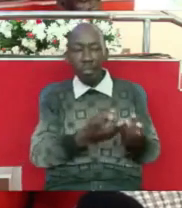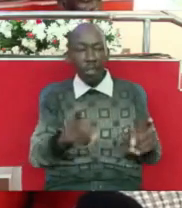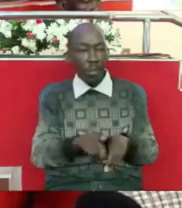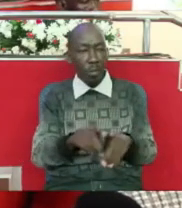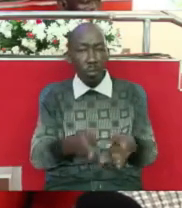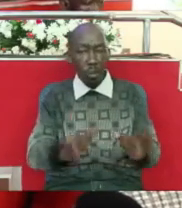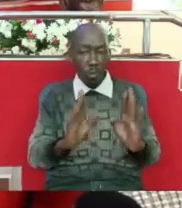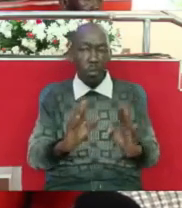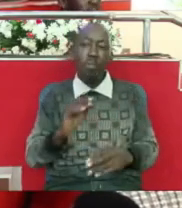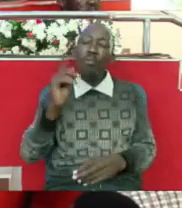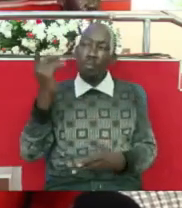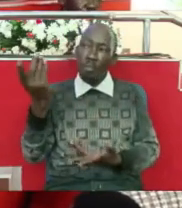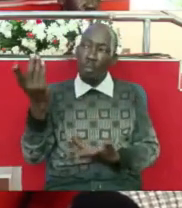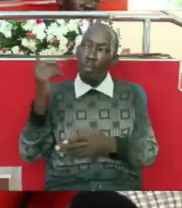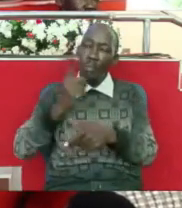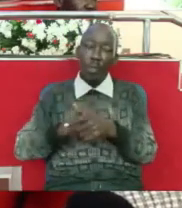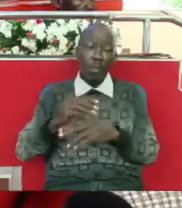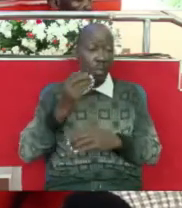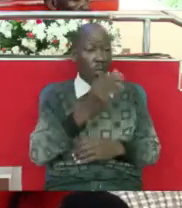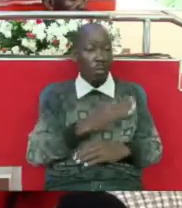then they have what's called a reputation.